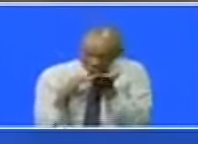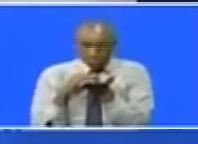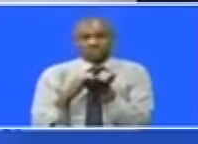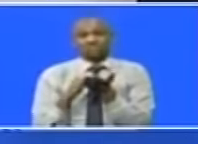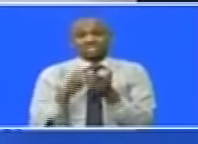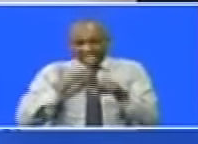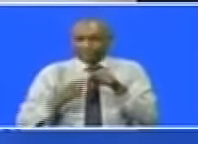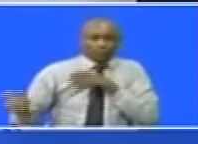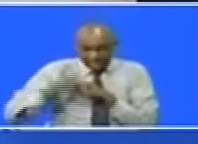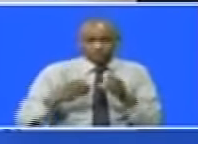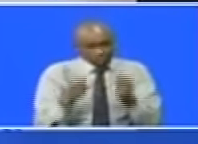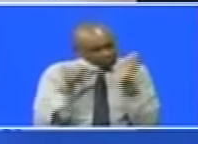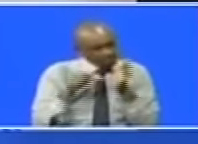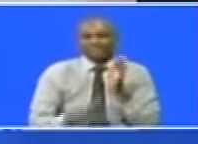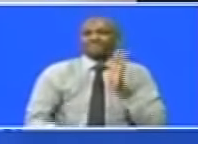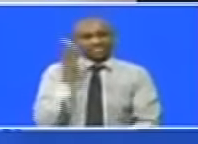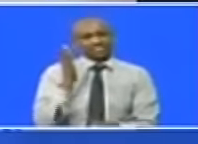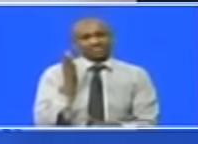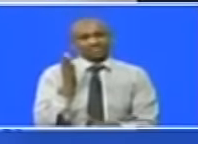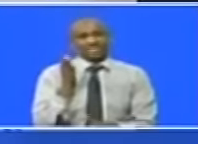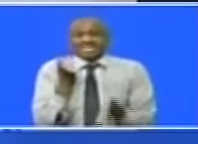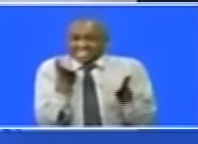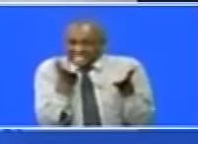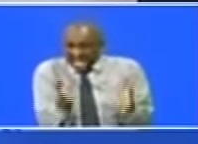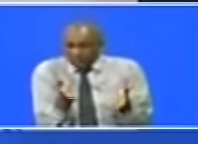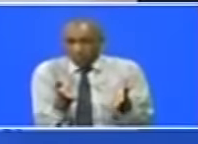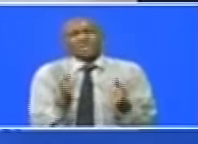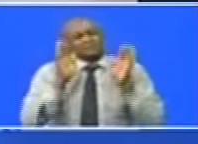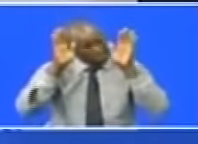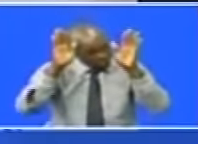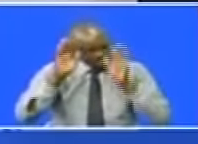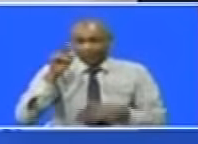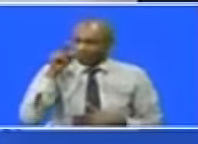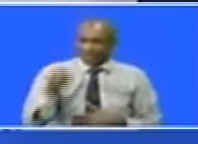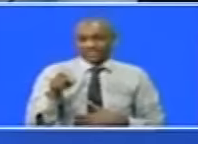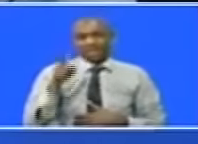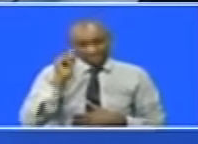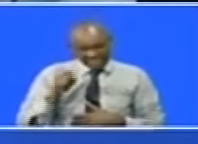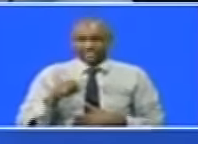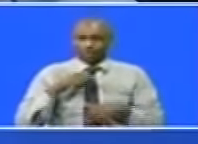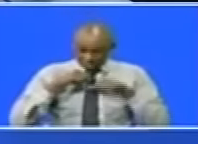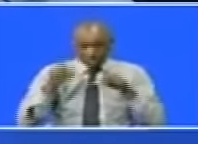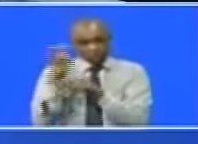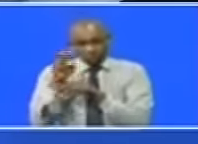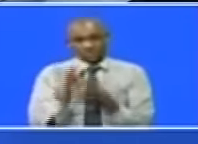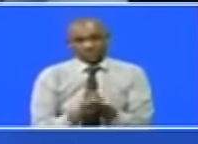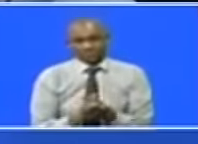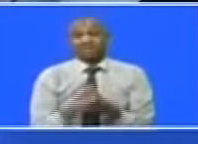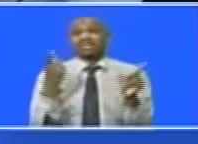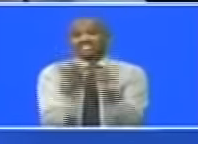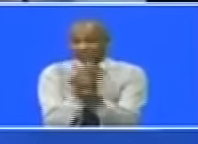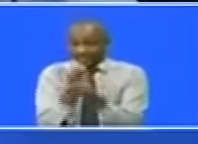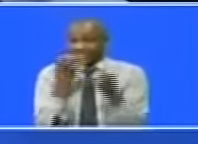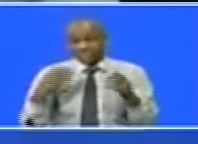time. The threat remains very, very real and very potent, and we must remain vigilant. Different things. We